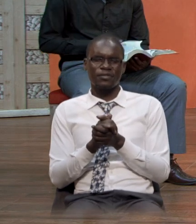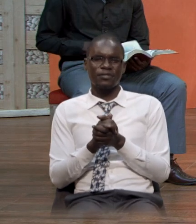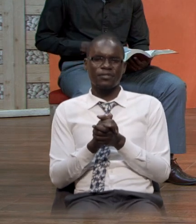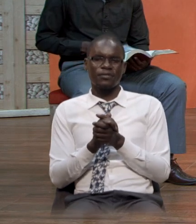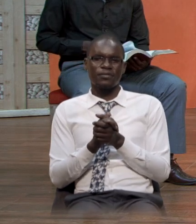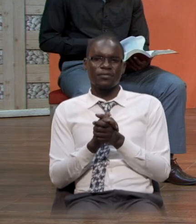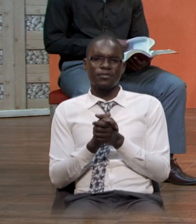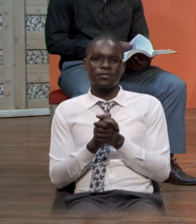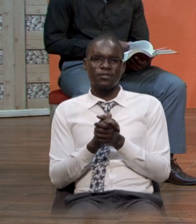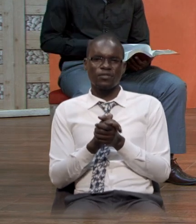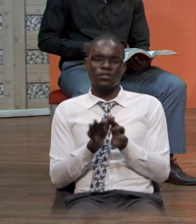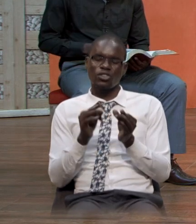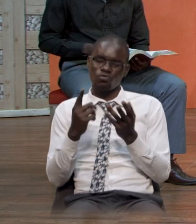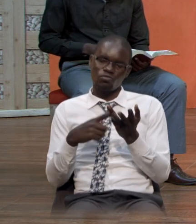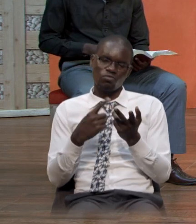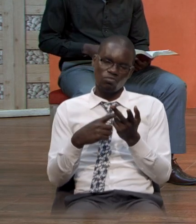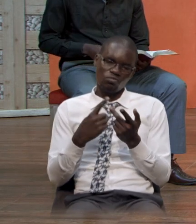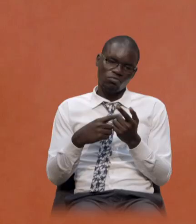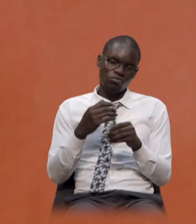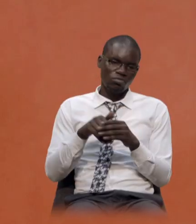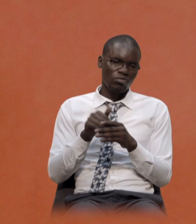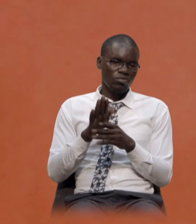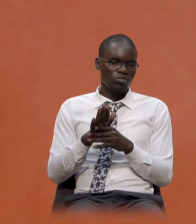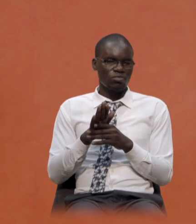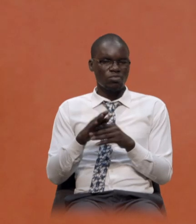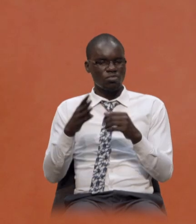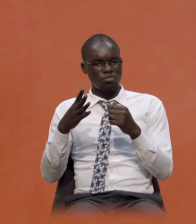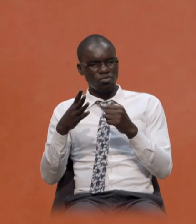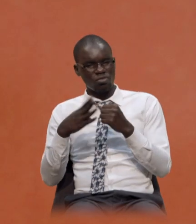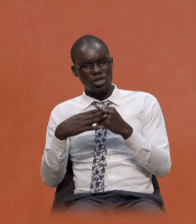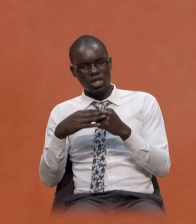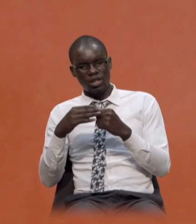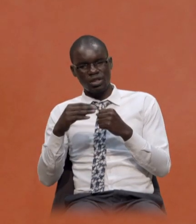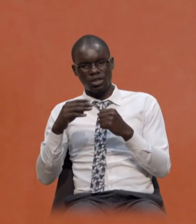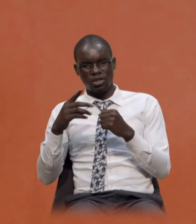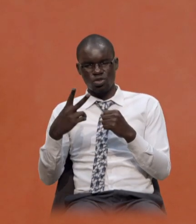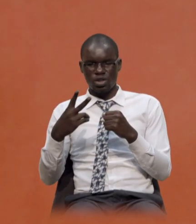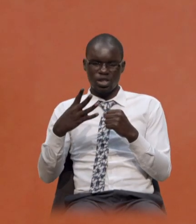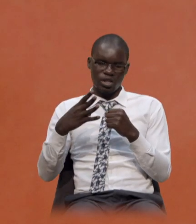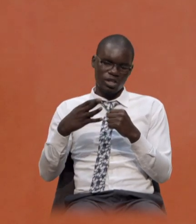in the Old Testament, you find that Job, out of 929 chapters, if you divide